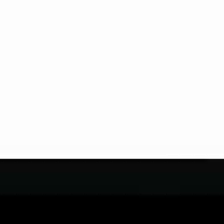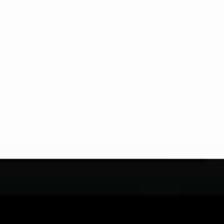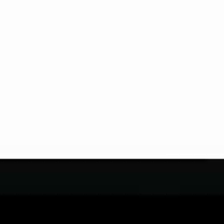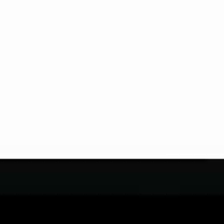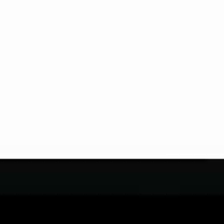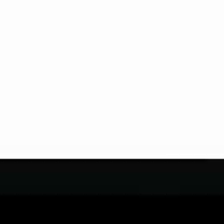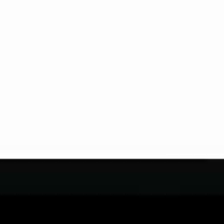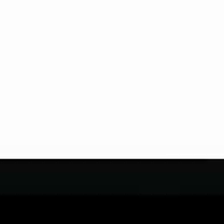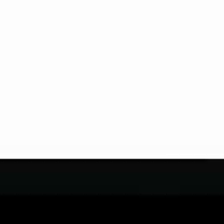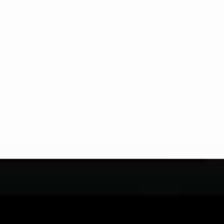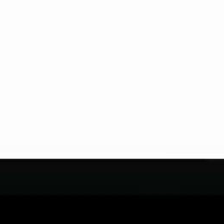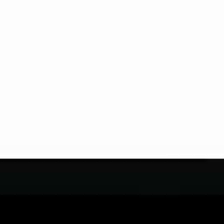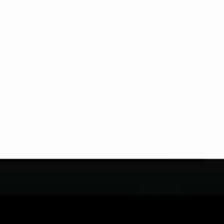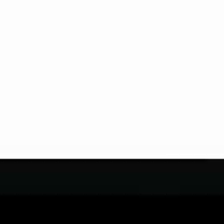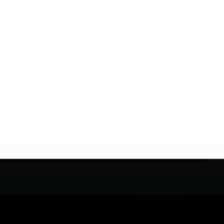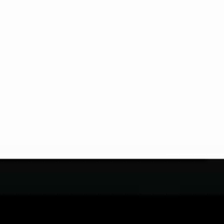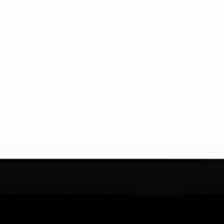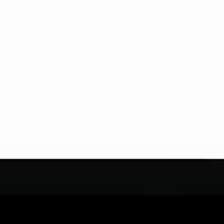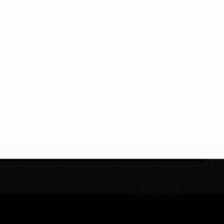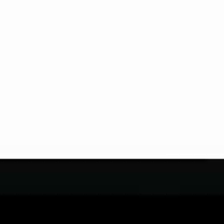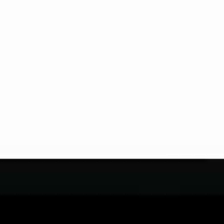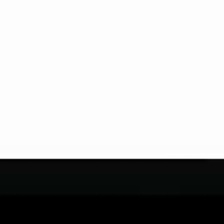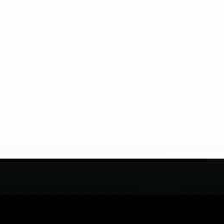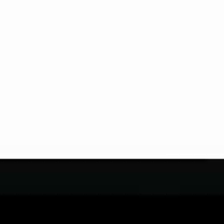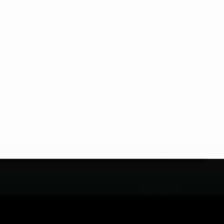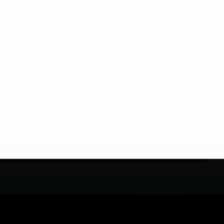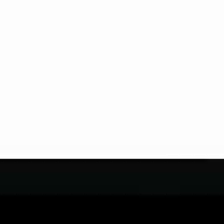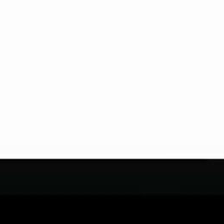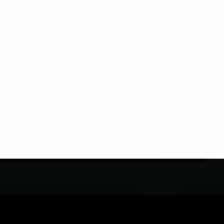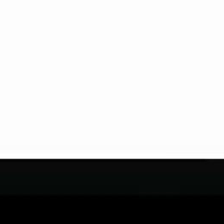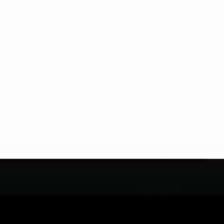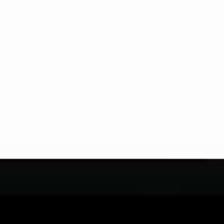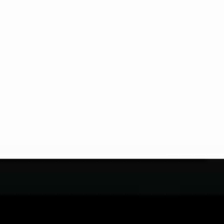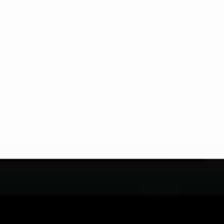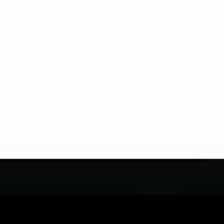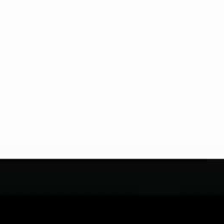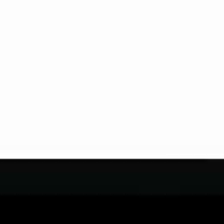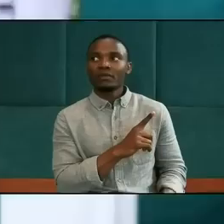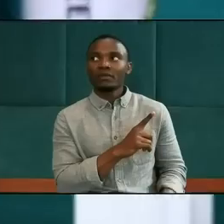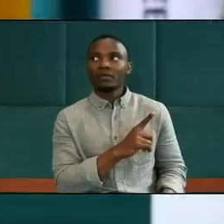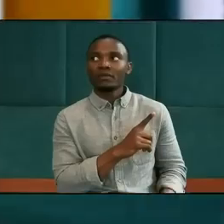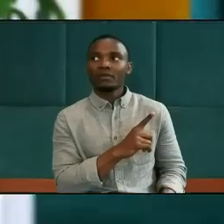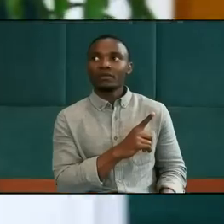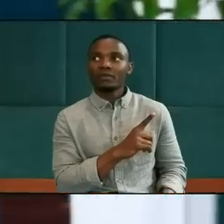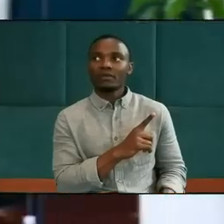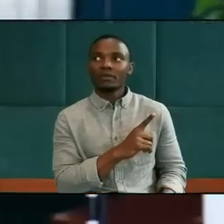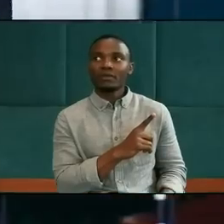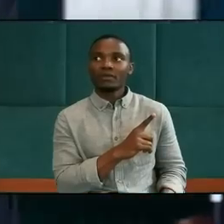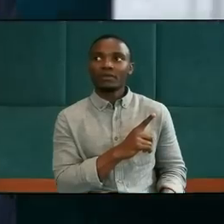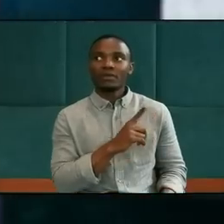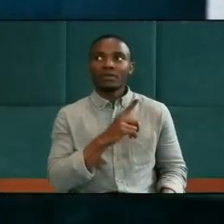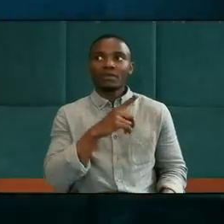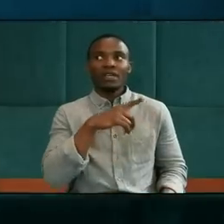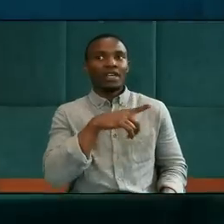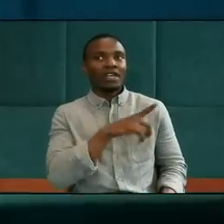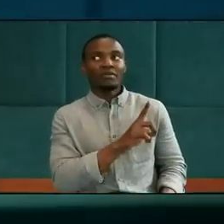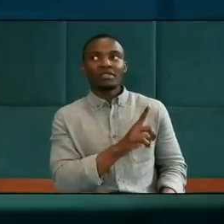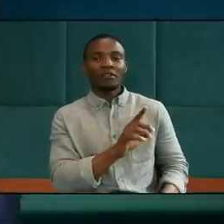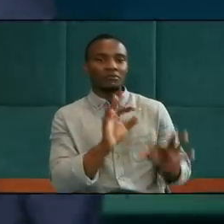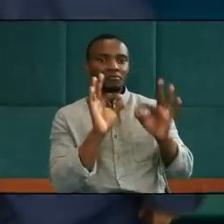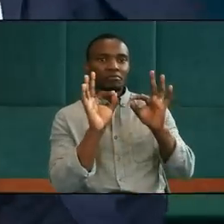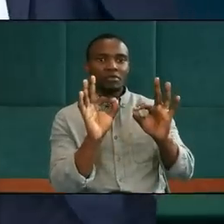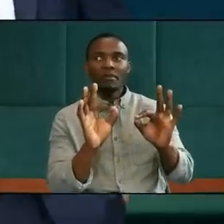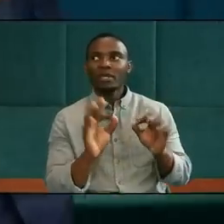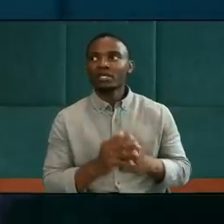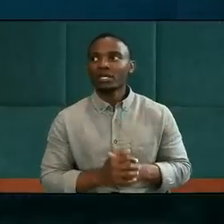You have Peter. He's the most colorful of all of them, Peter. And so, for the next few moments, I'm going to ask